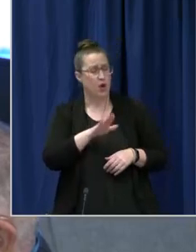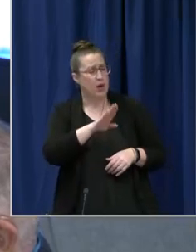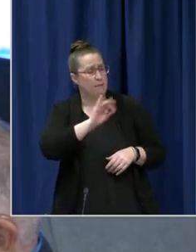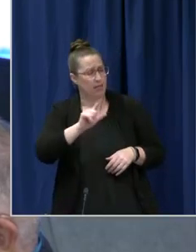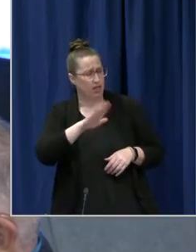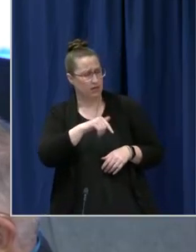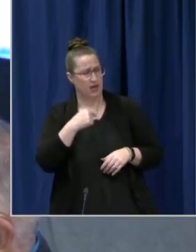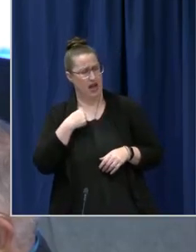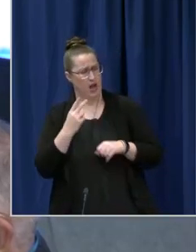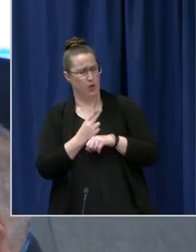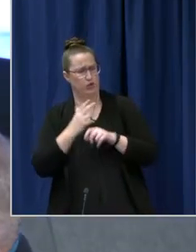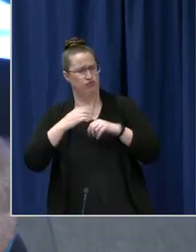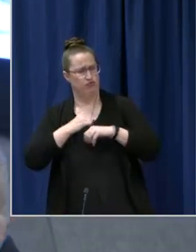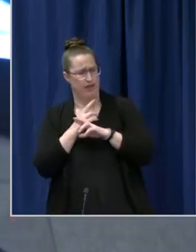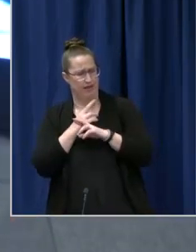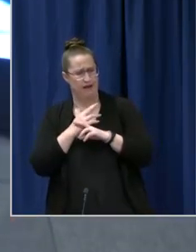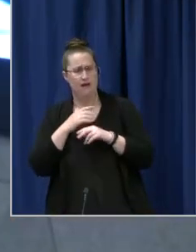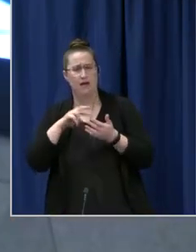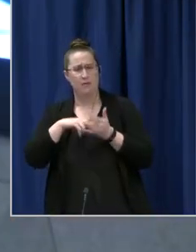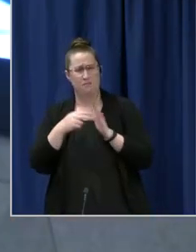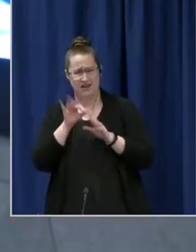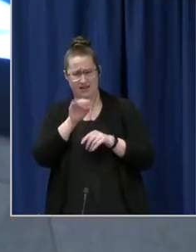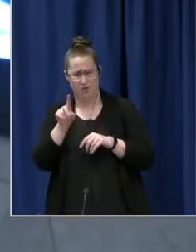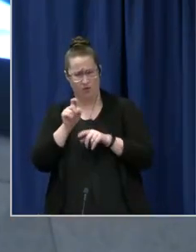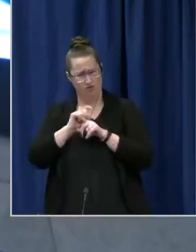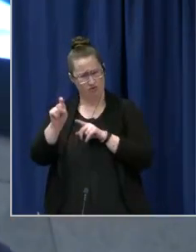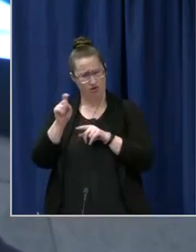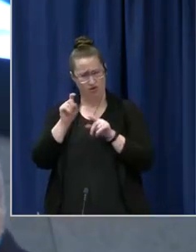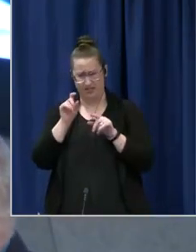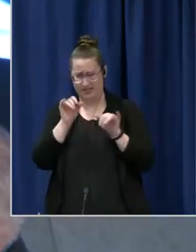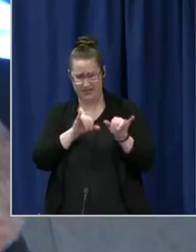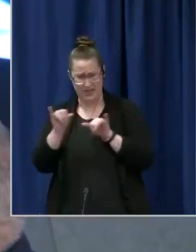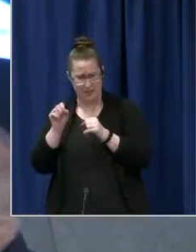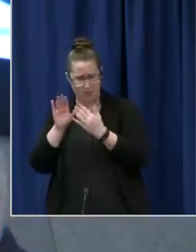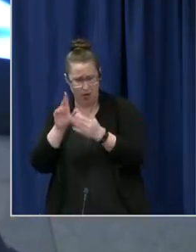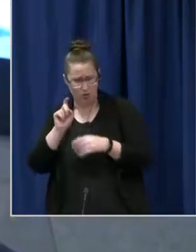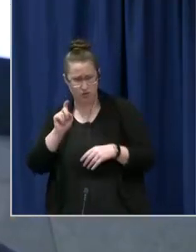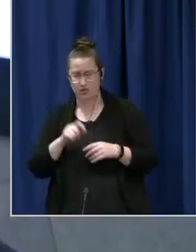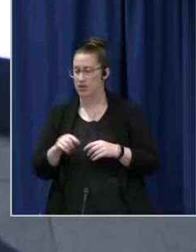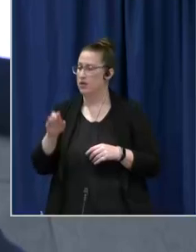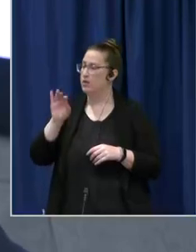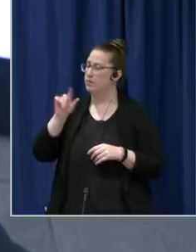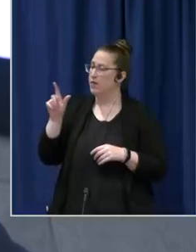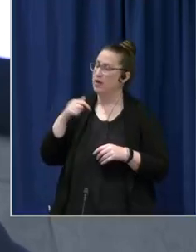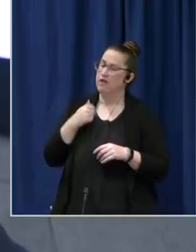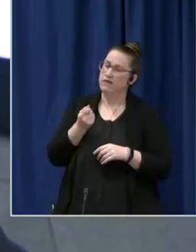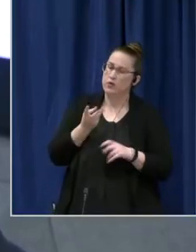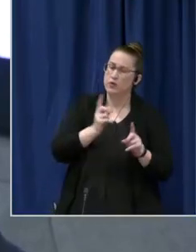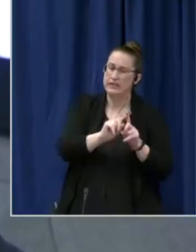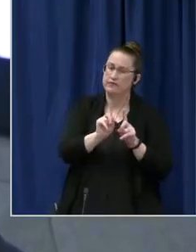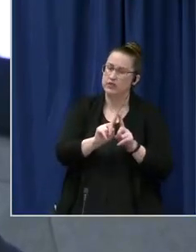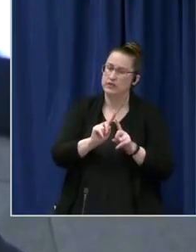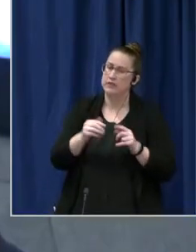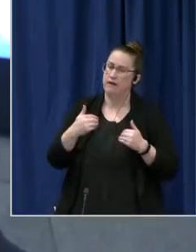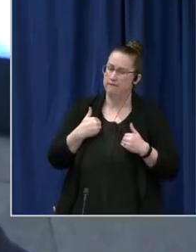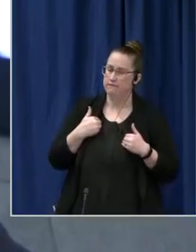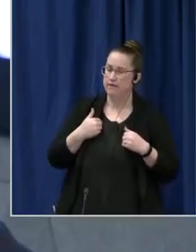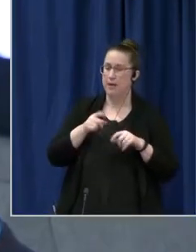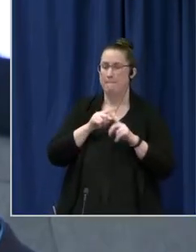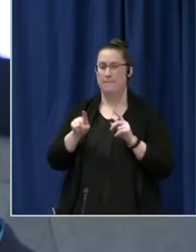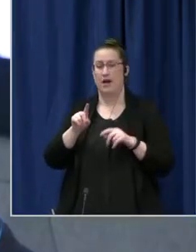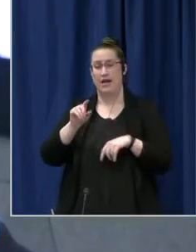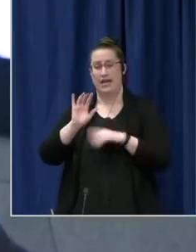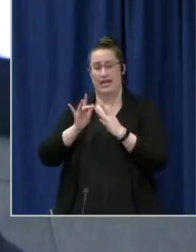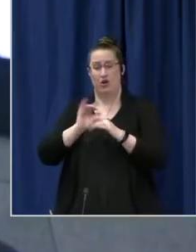relay service. Does calling 911 work the same way for a relay service? There may be a few differences, but internet-based